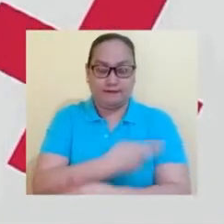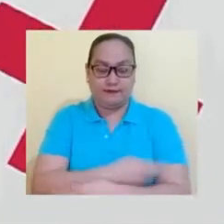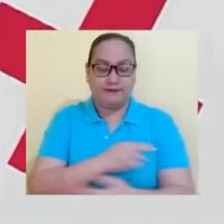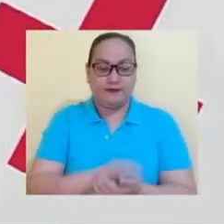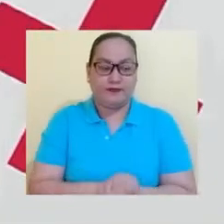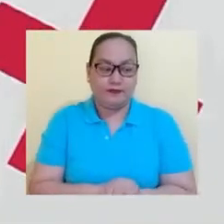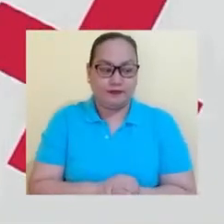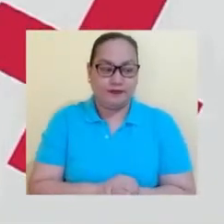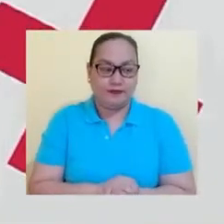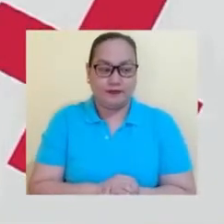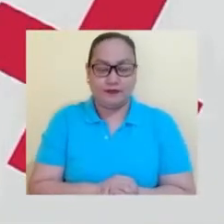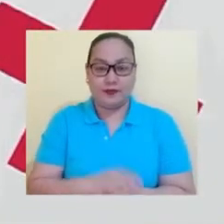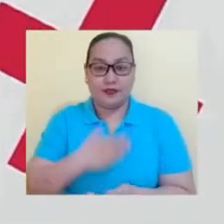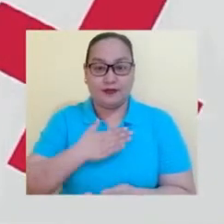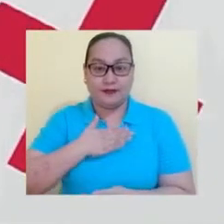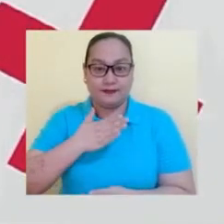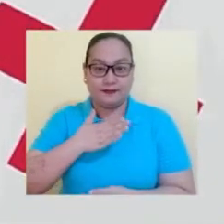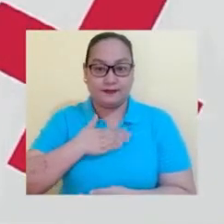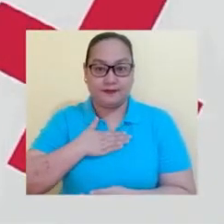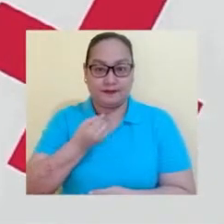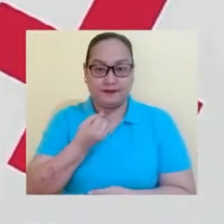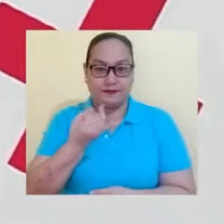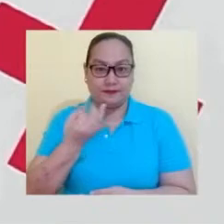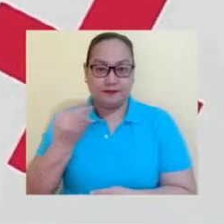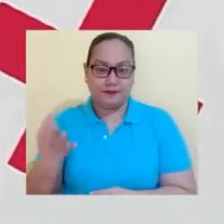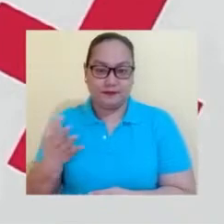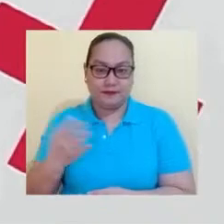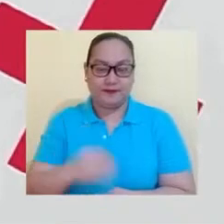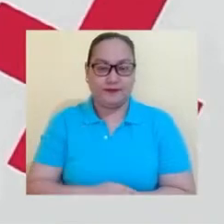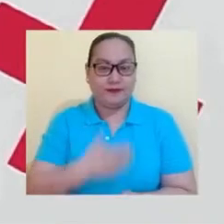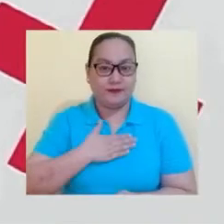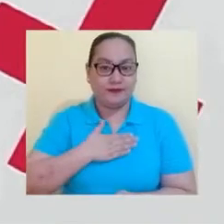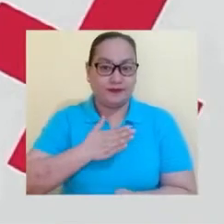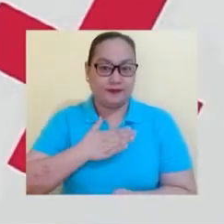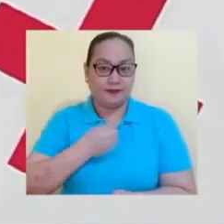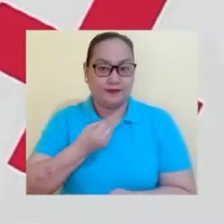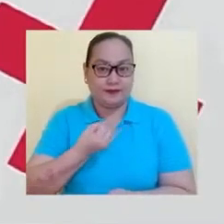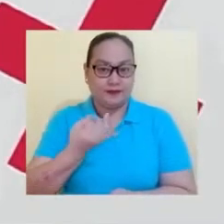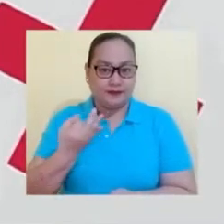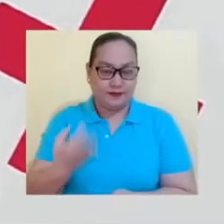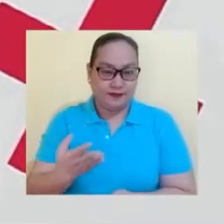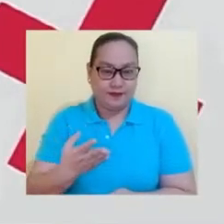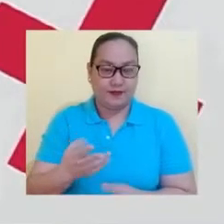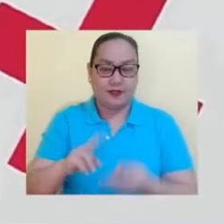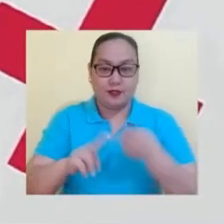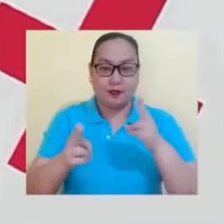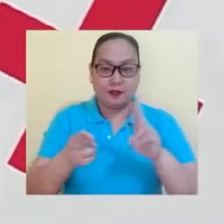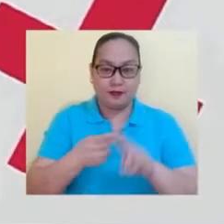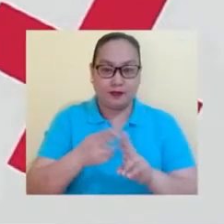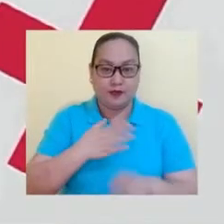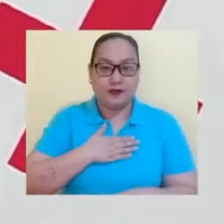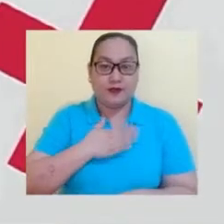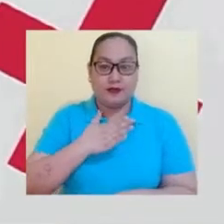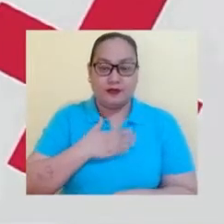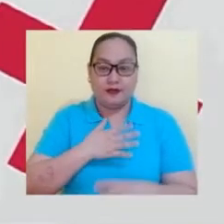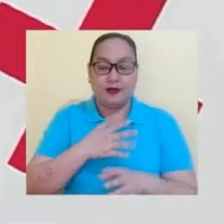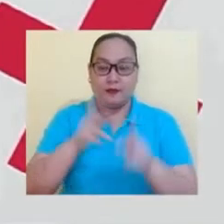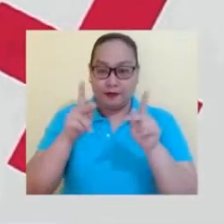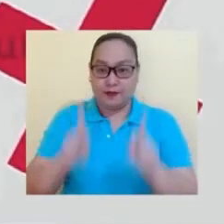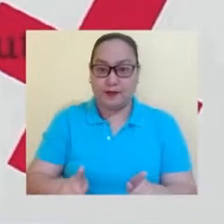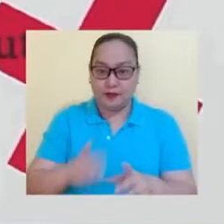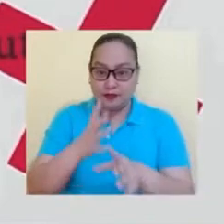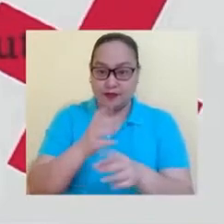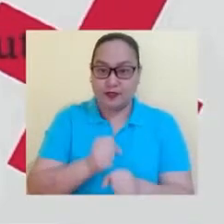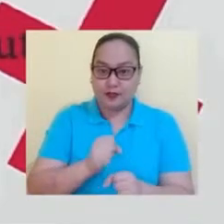Respiration rate, or the rate of breathing. The respiration rate is the number of breaths of a person takes per